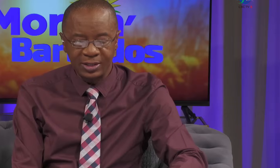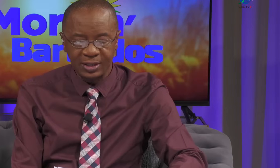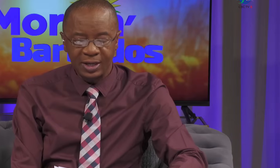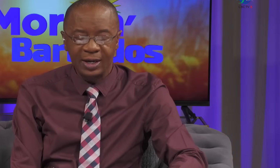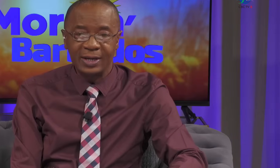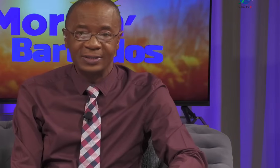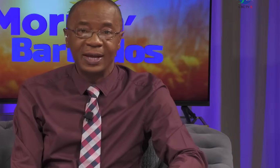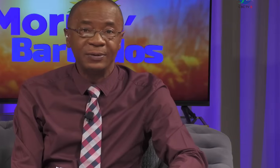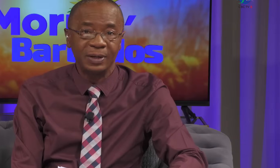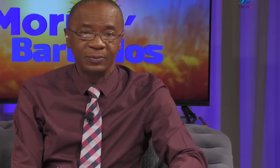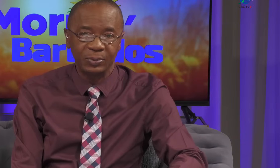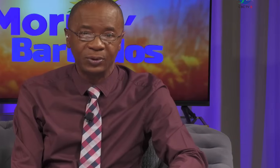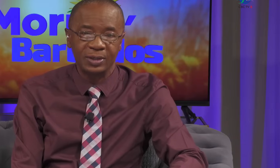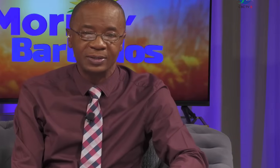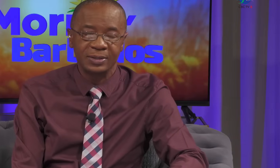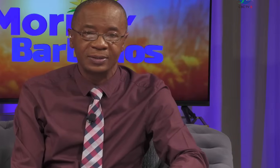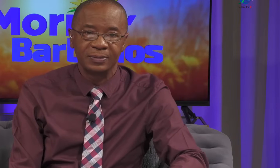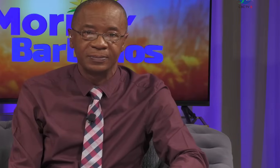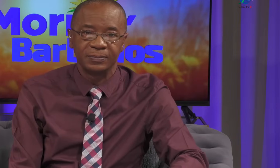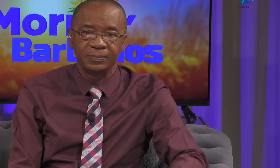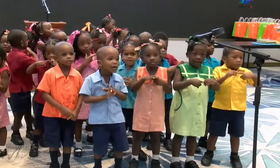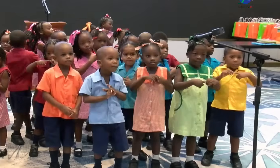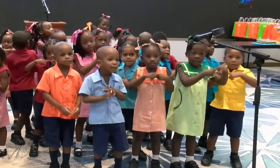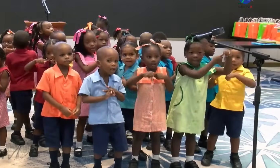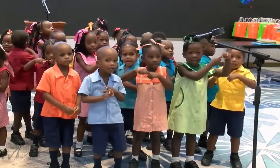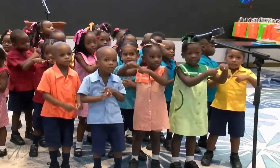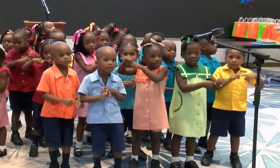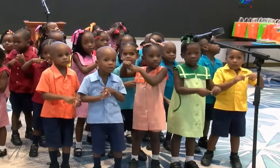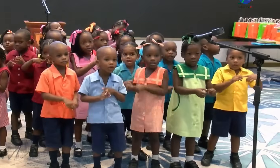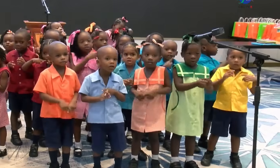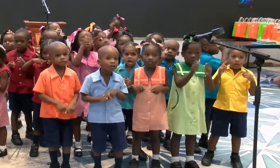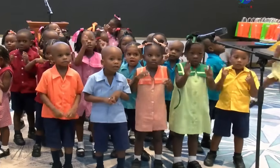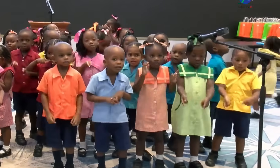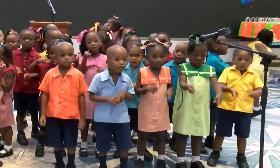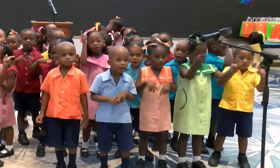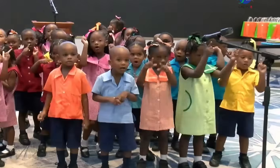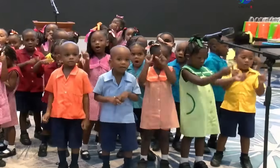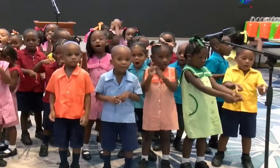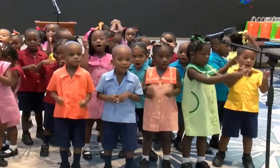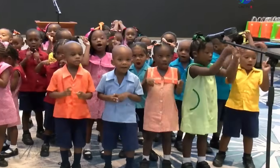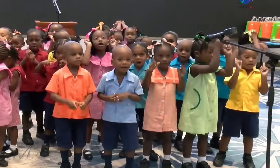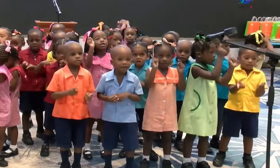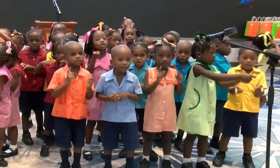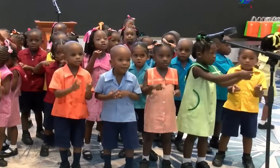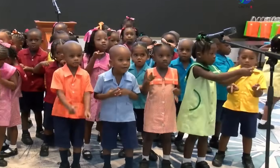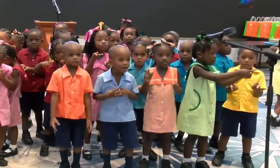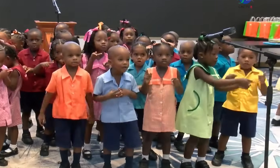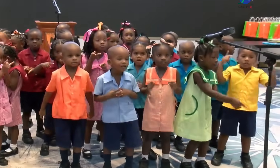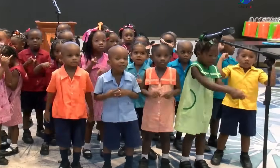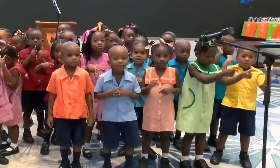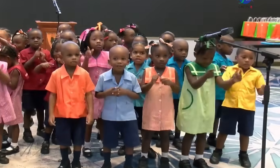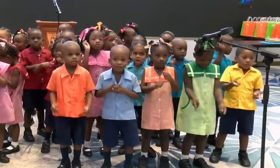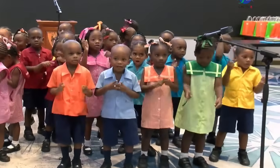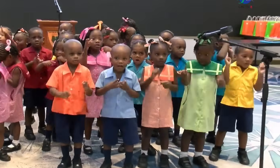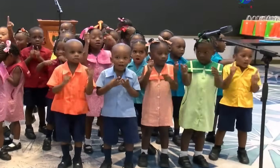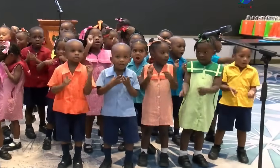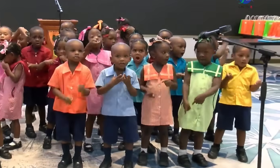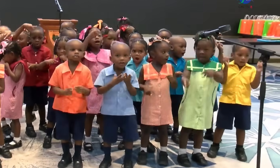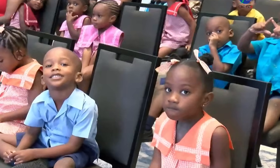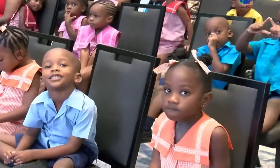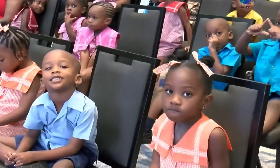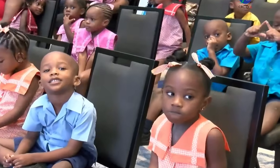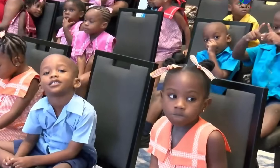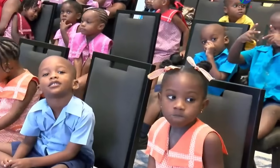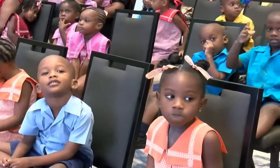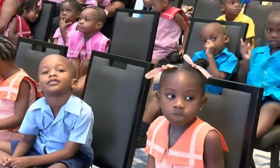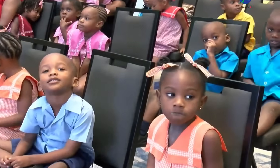the project. Anesta Henry reports. Some 2,032 children who will reach the